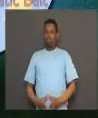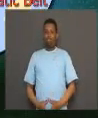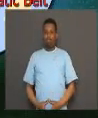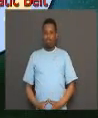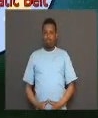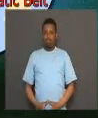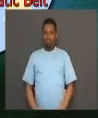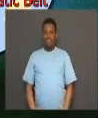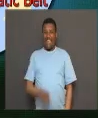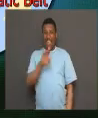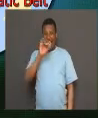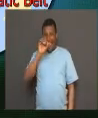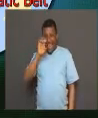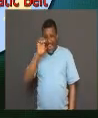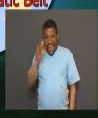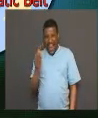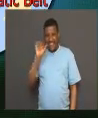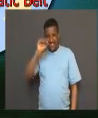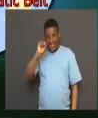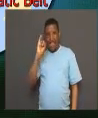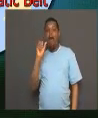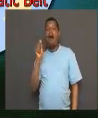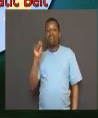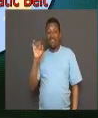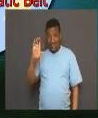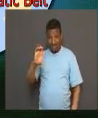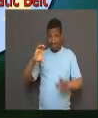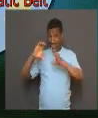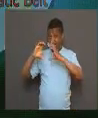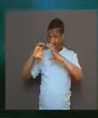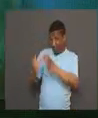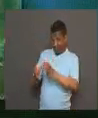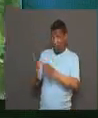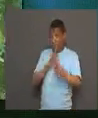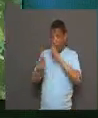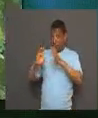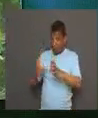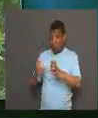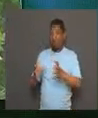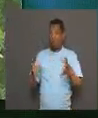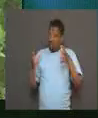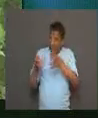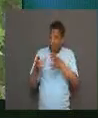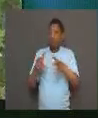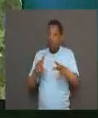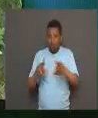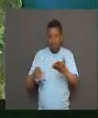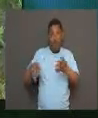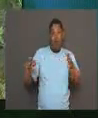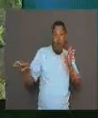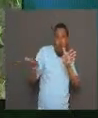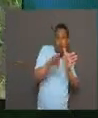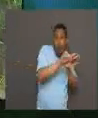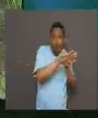The Asiatic population belt is confined to the river basins